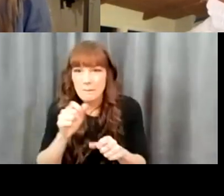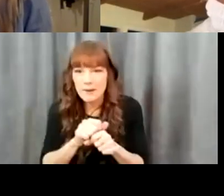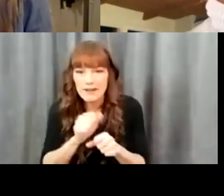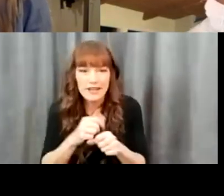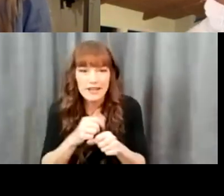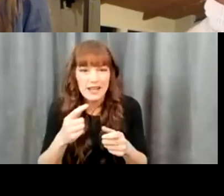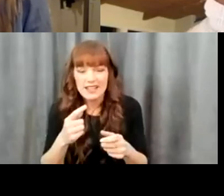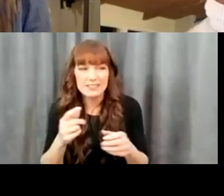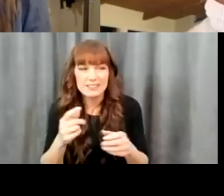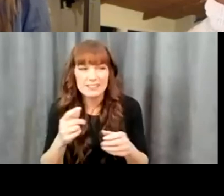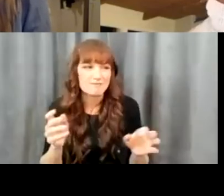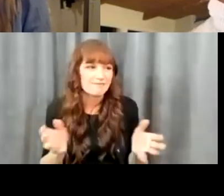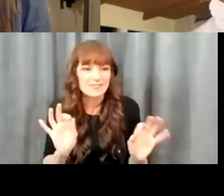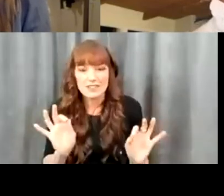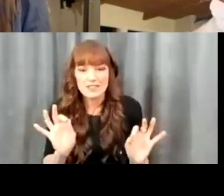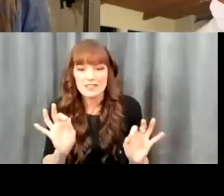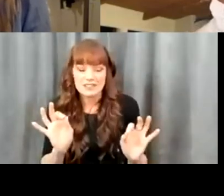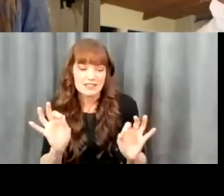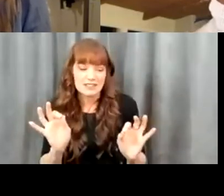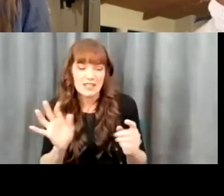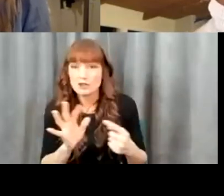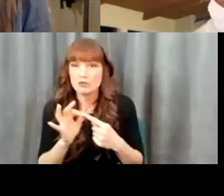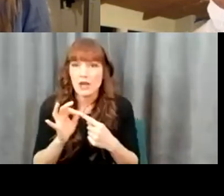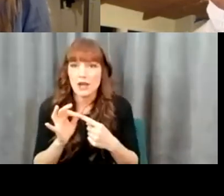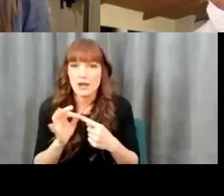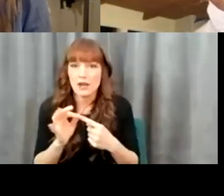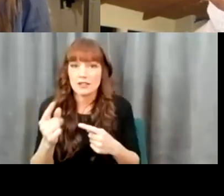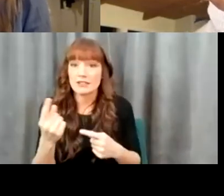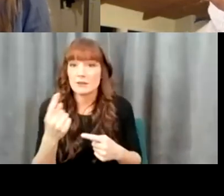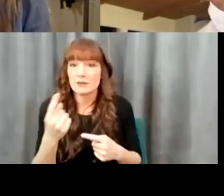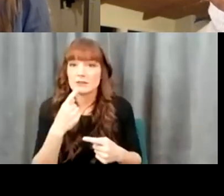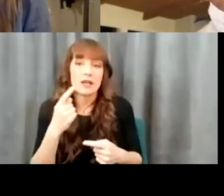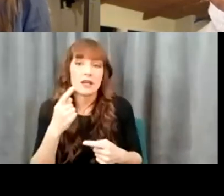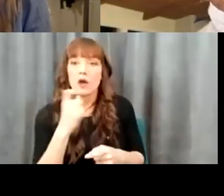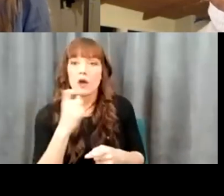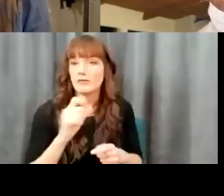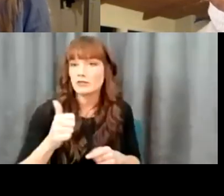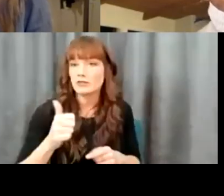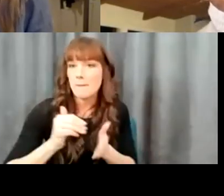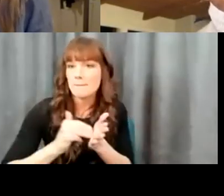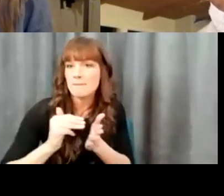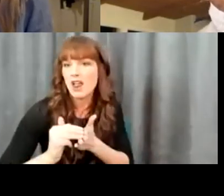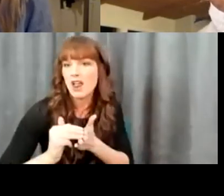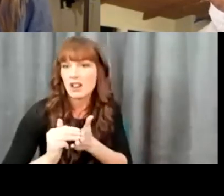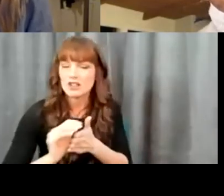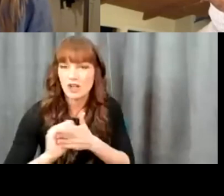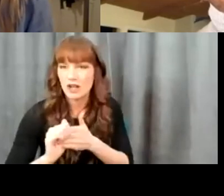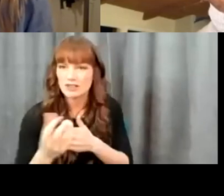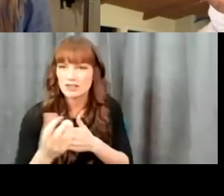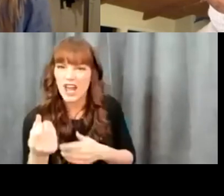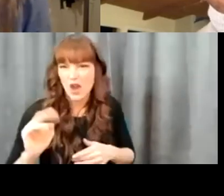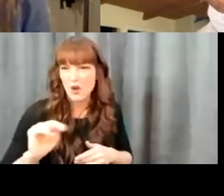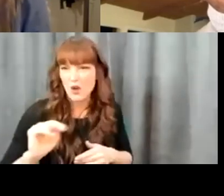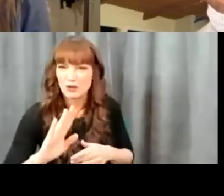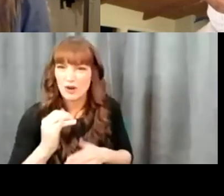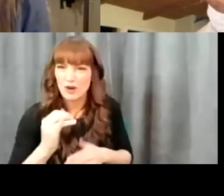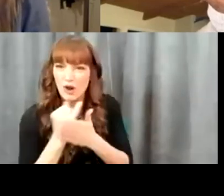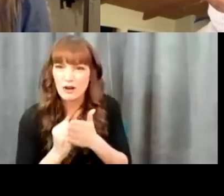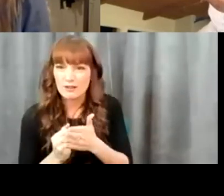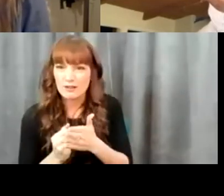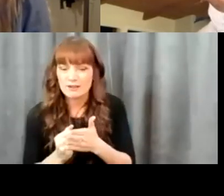think it's very rare that someone comes to you and says, give me 10 million, I will give you $10 million and then I own your art. I think selling out